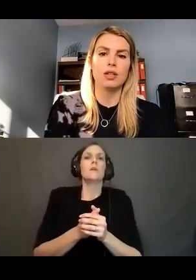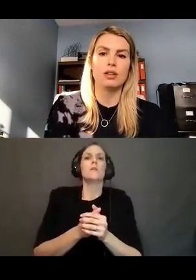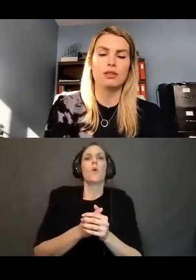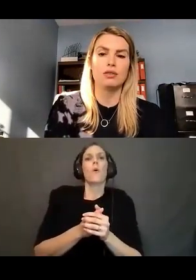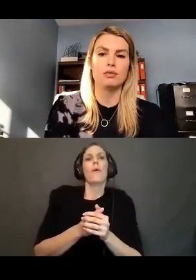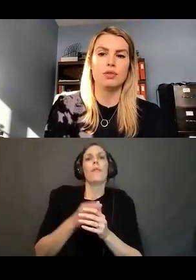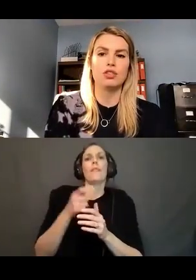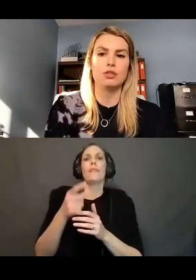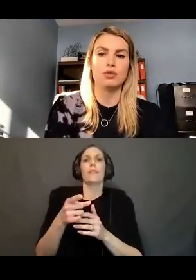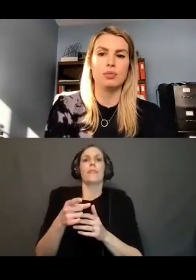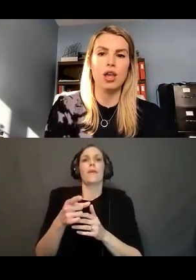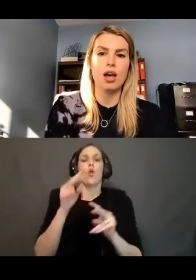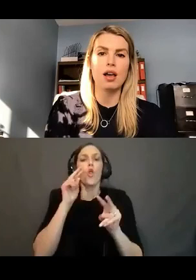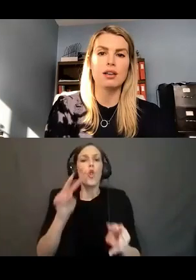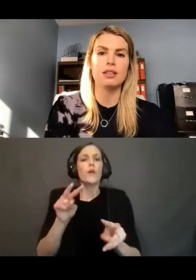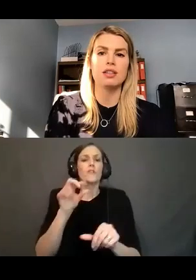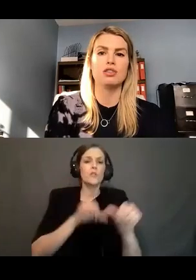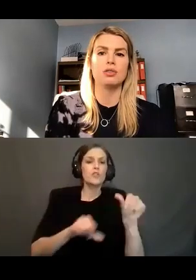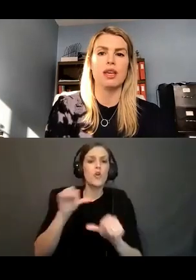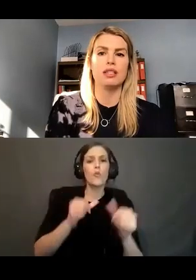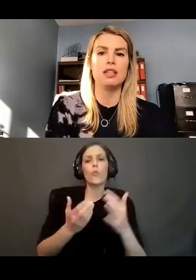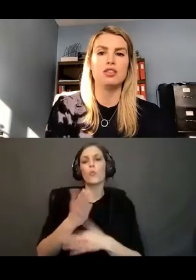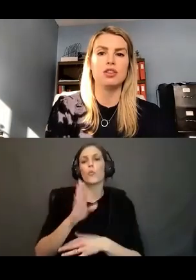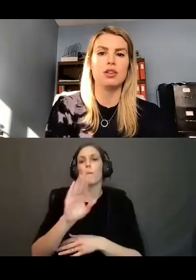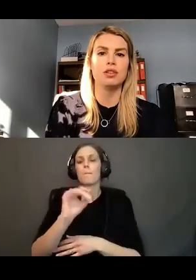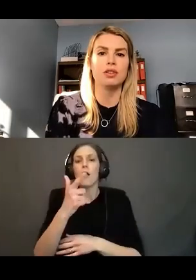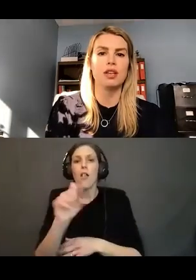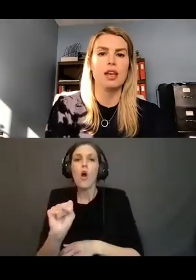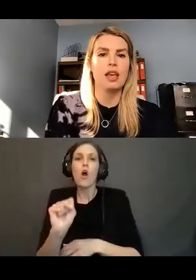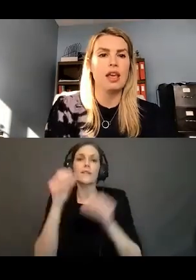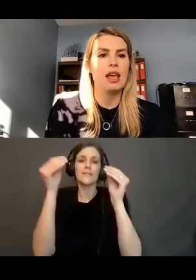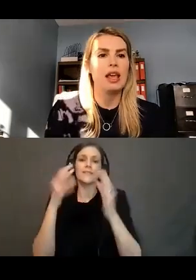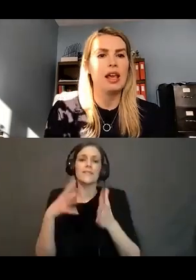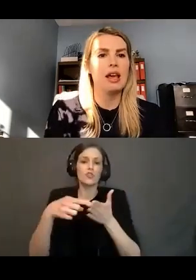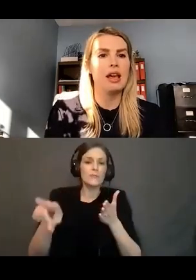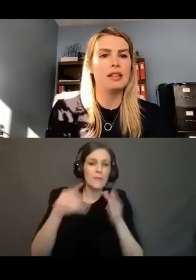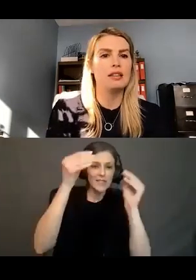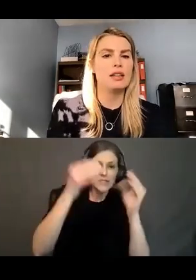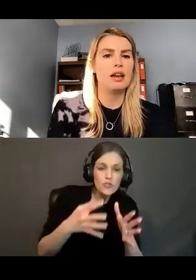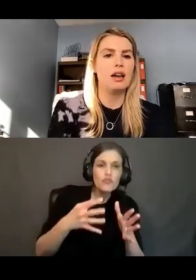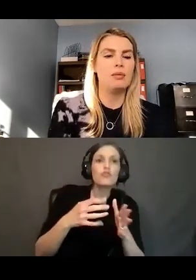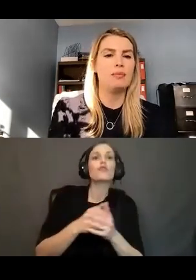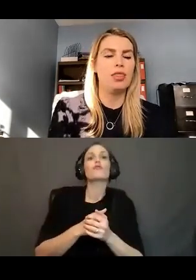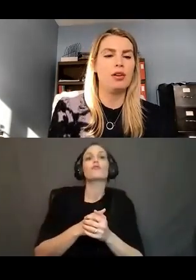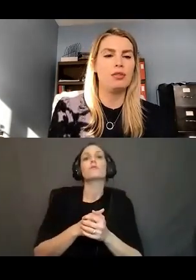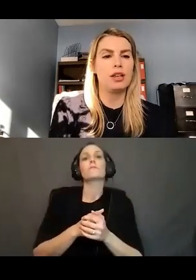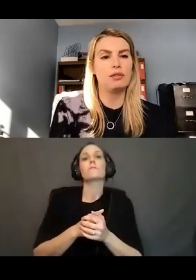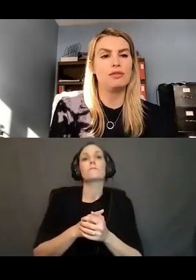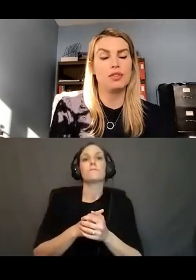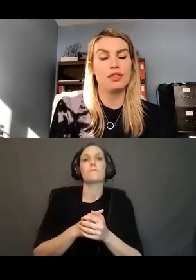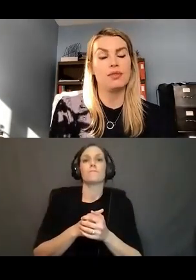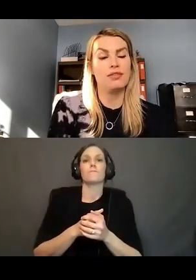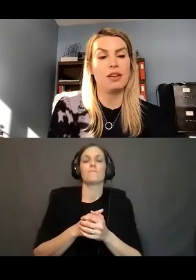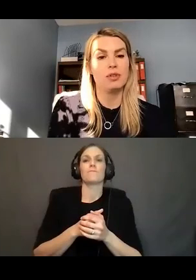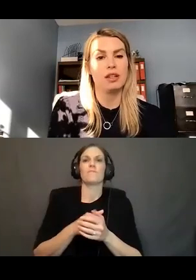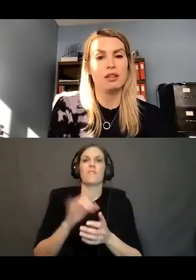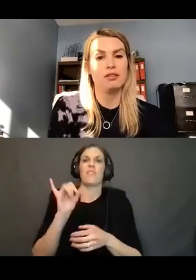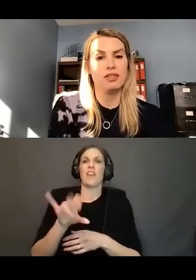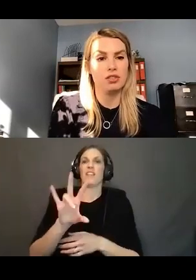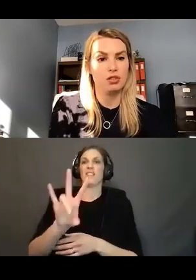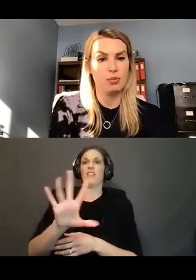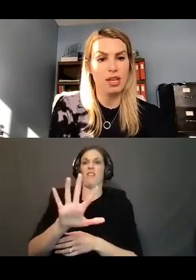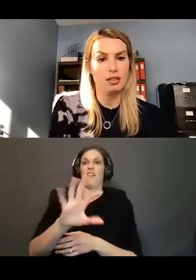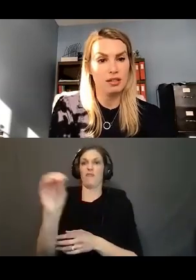to one another through teachers' blogs, teachers pay teachers, and those accounted for 75%